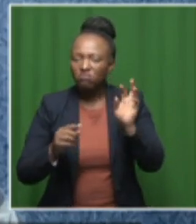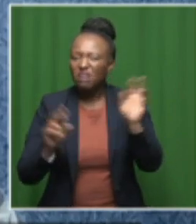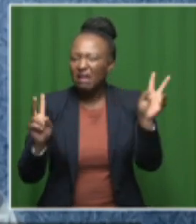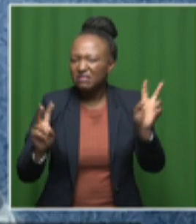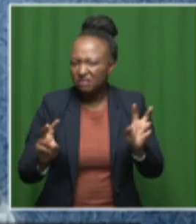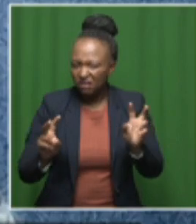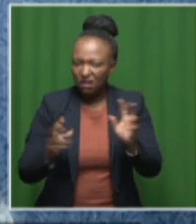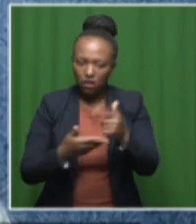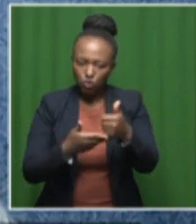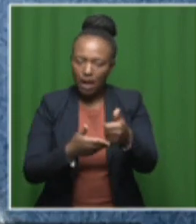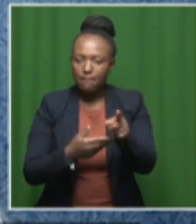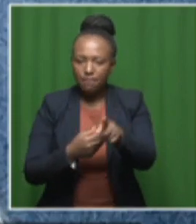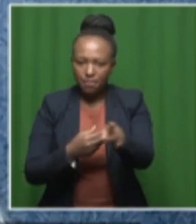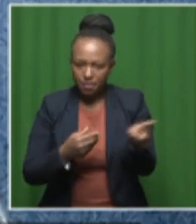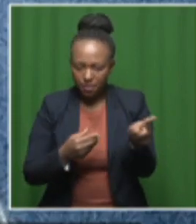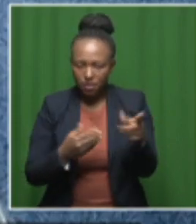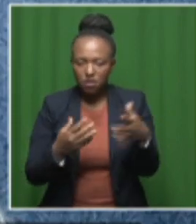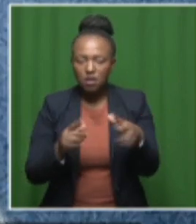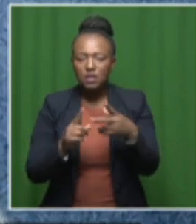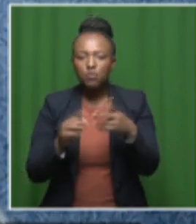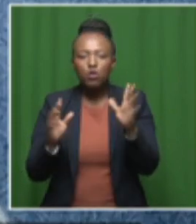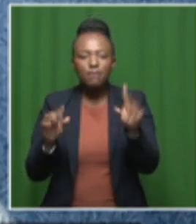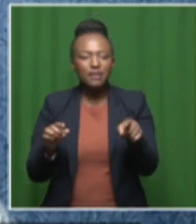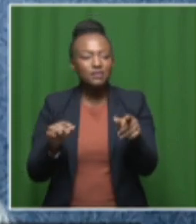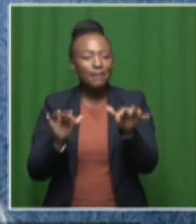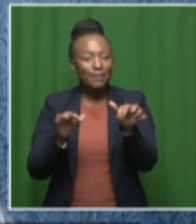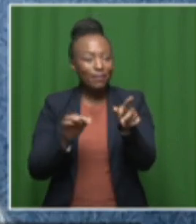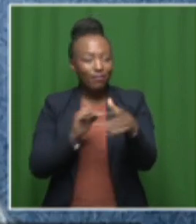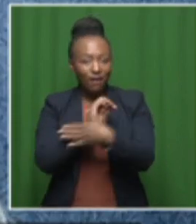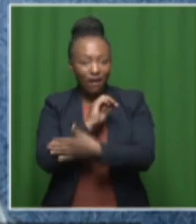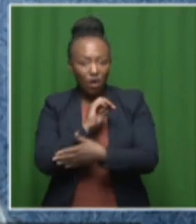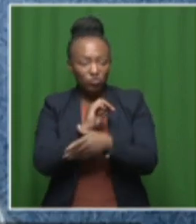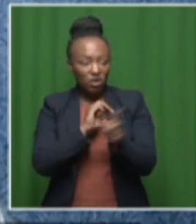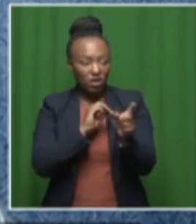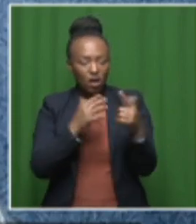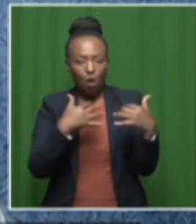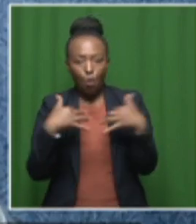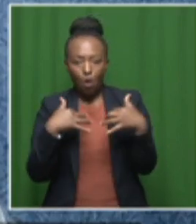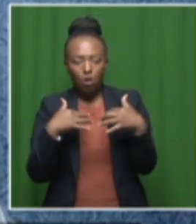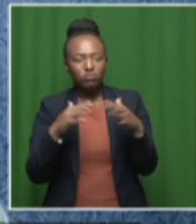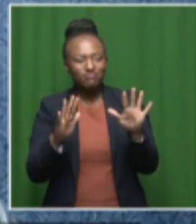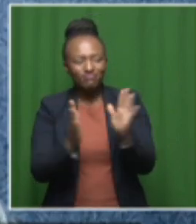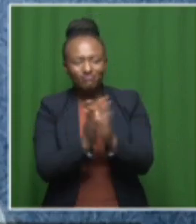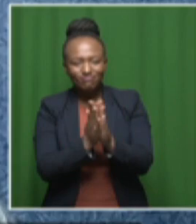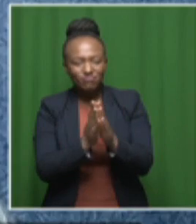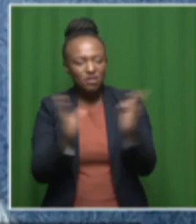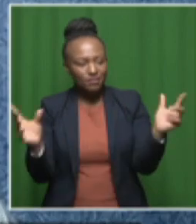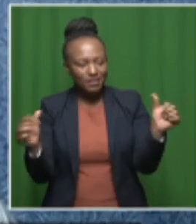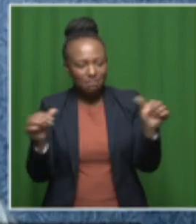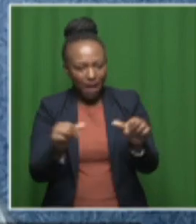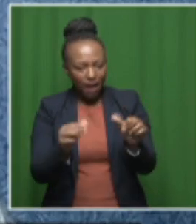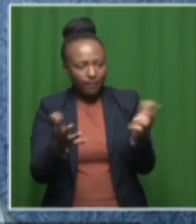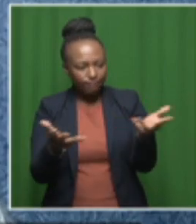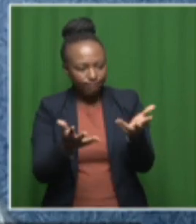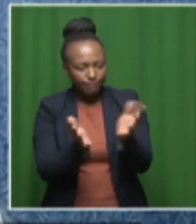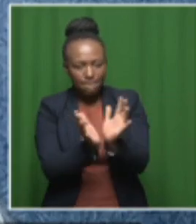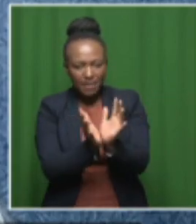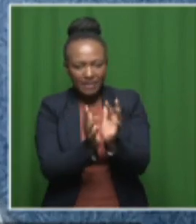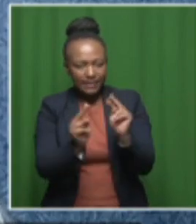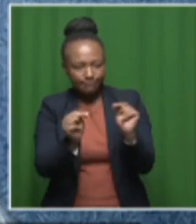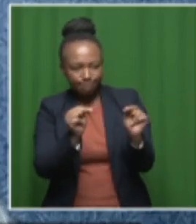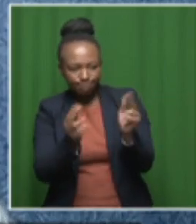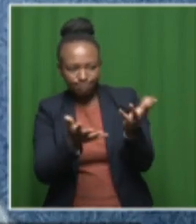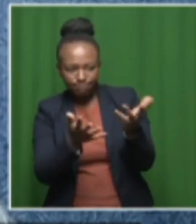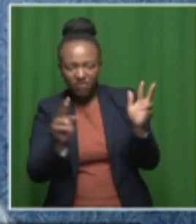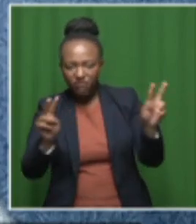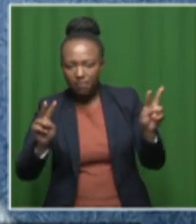spillover and a return to the peace table. So this is something that world leaders are working on right now. The UN itself is seized of this